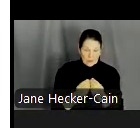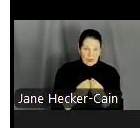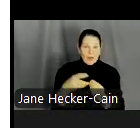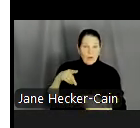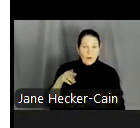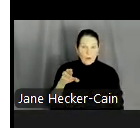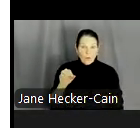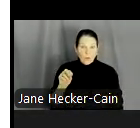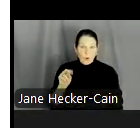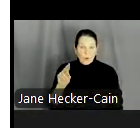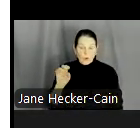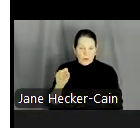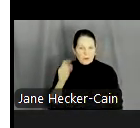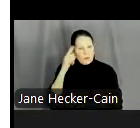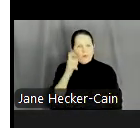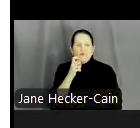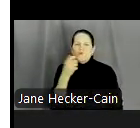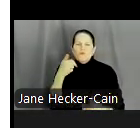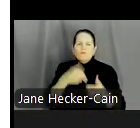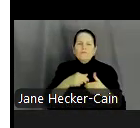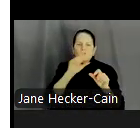know who is here with us today.